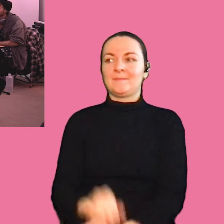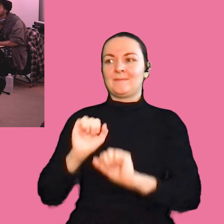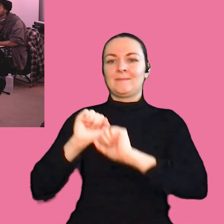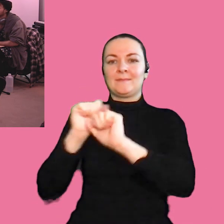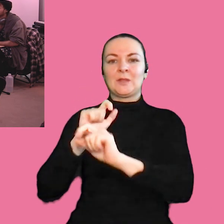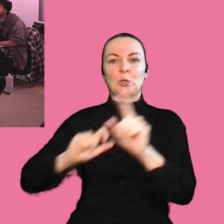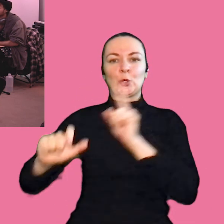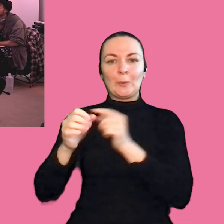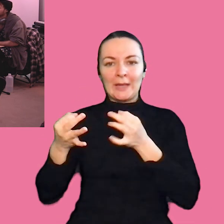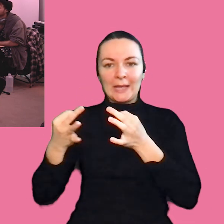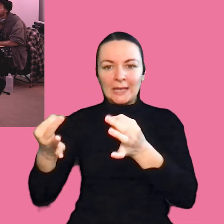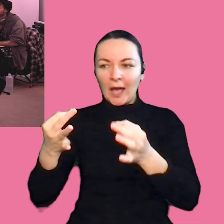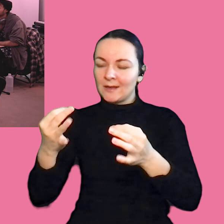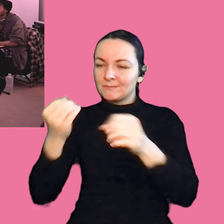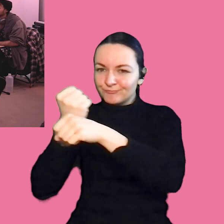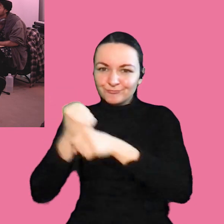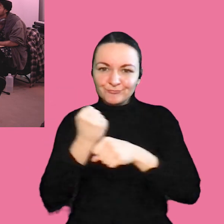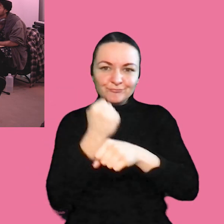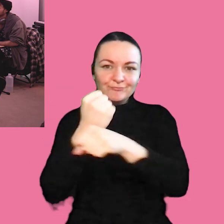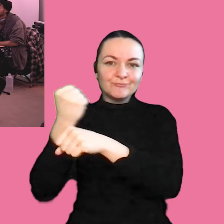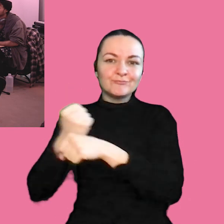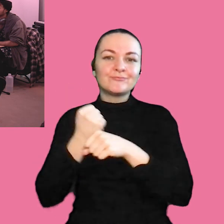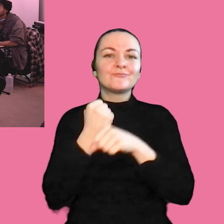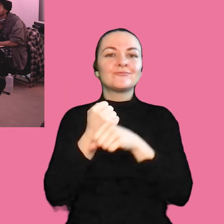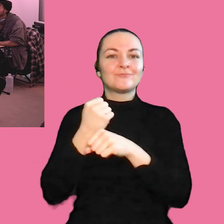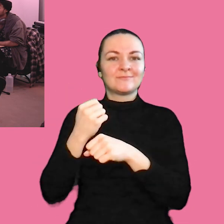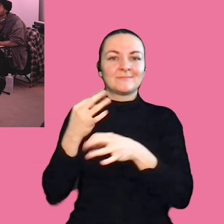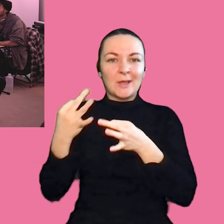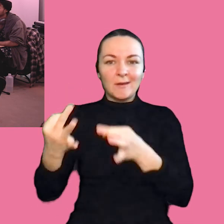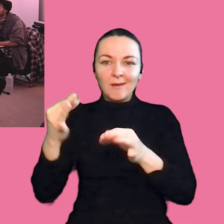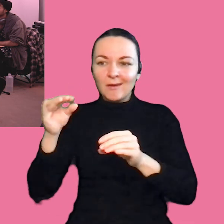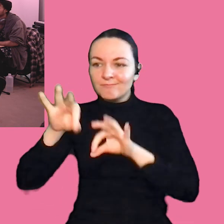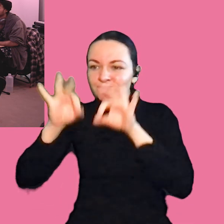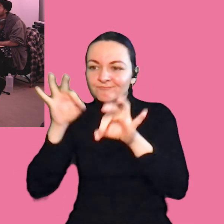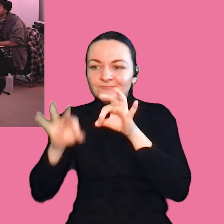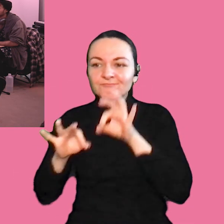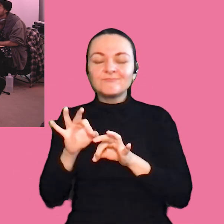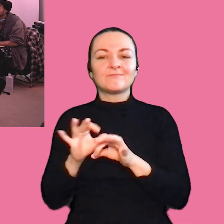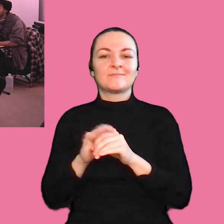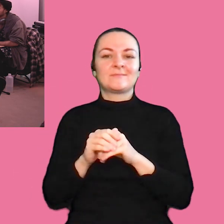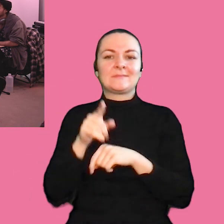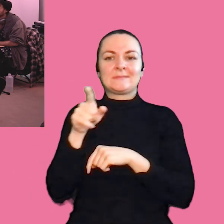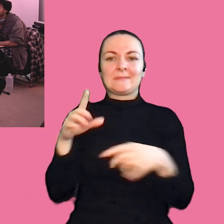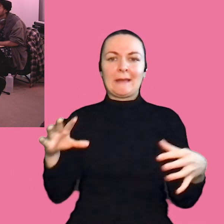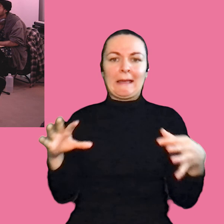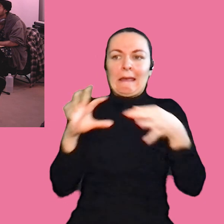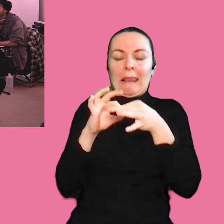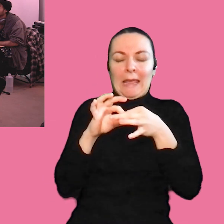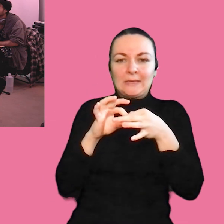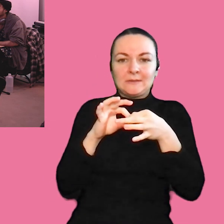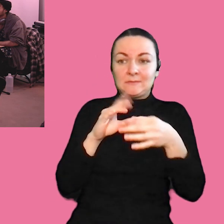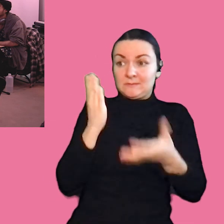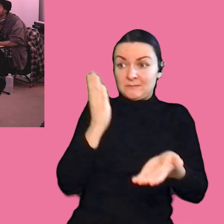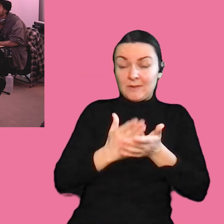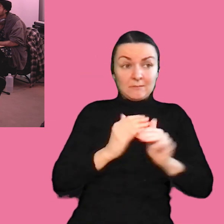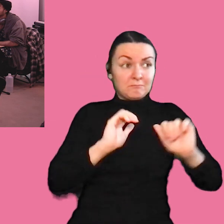they've got a community garden, they've done all of this work around community gardening, and they had never really linked that up with